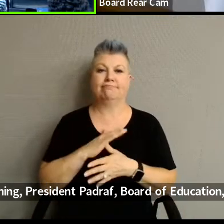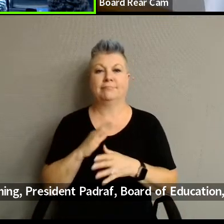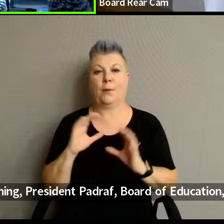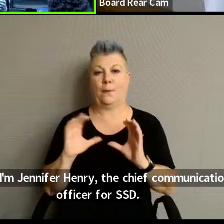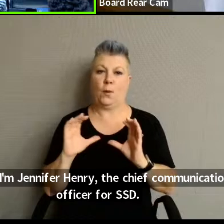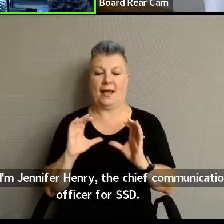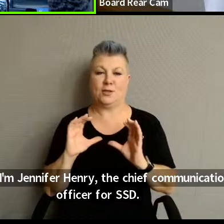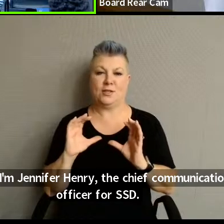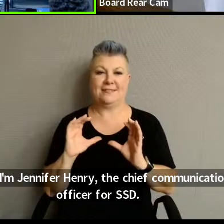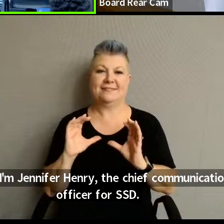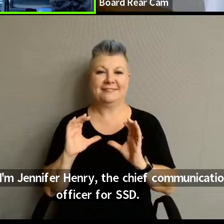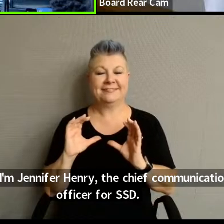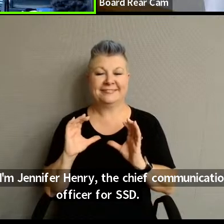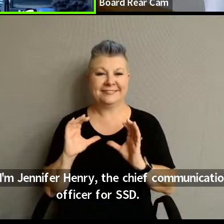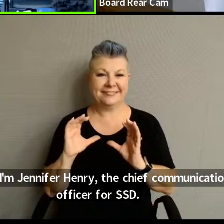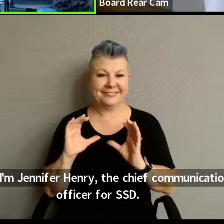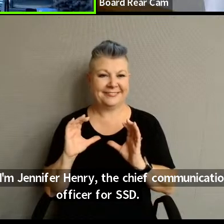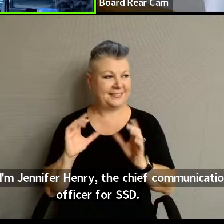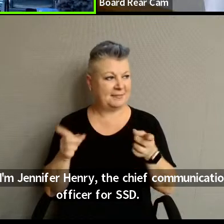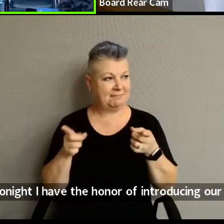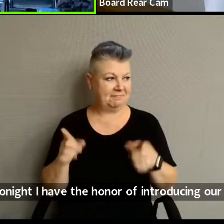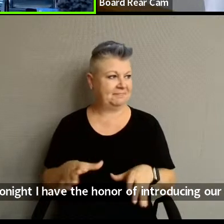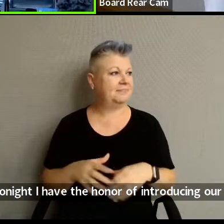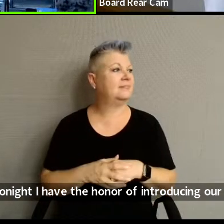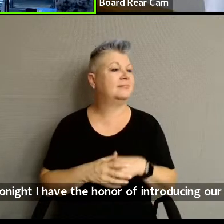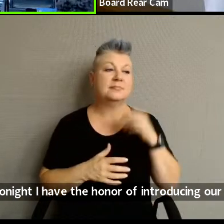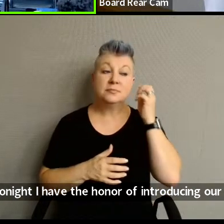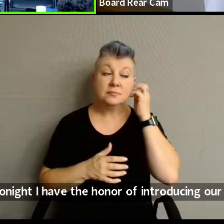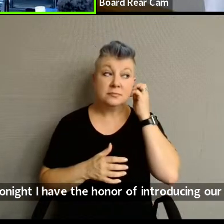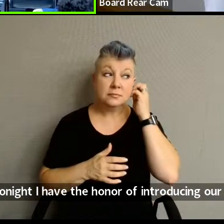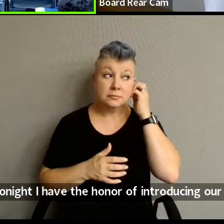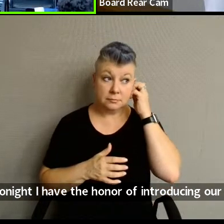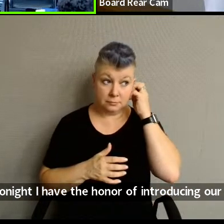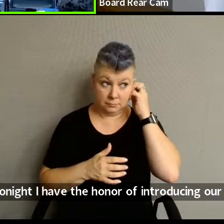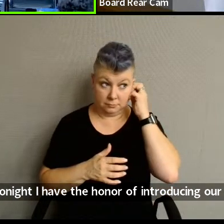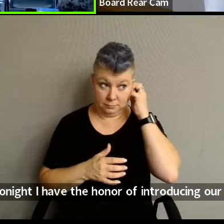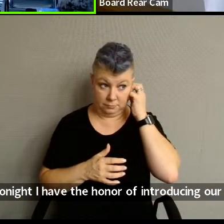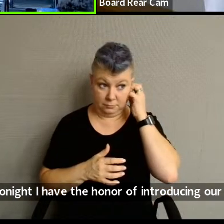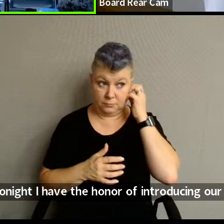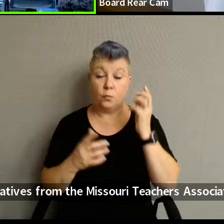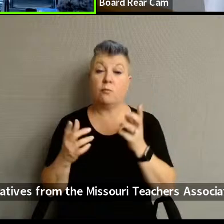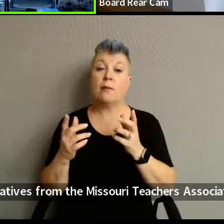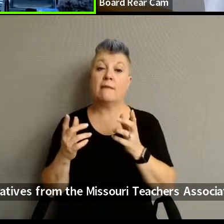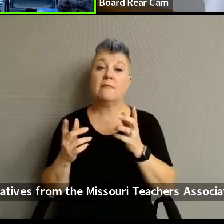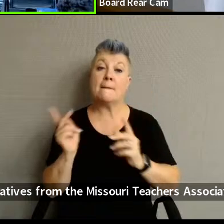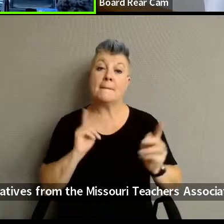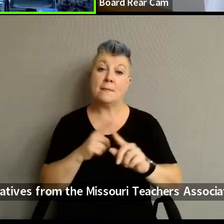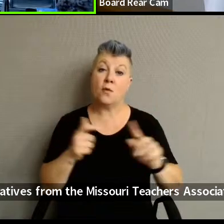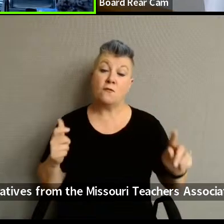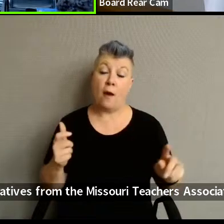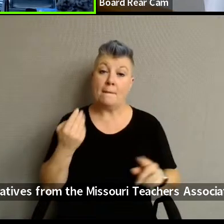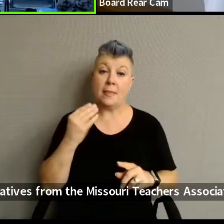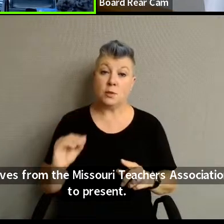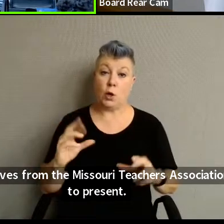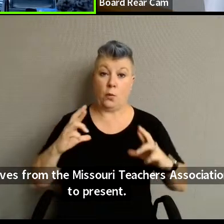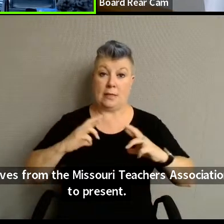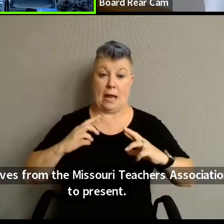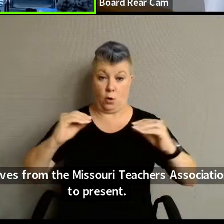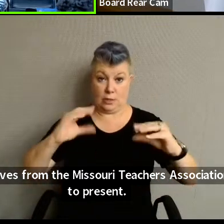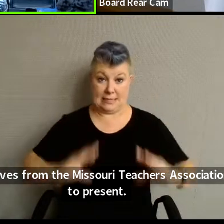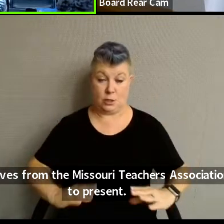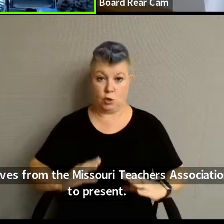of introducing our representatives from the Missouri Retired Teachers Association here to present many grants that they are awarding this